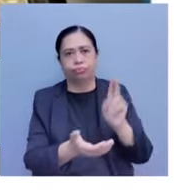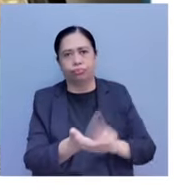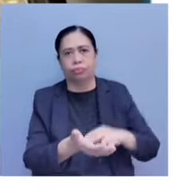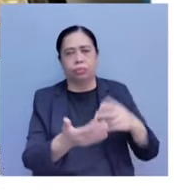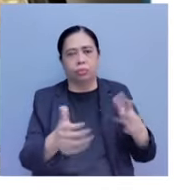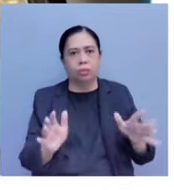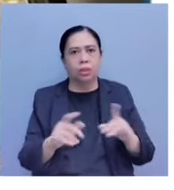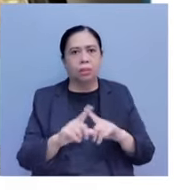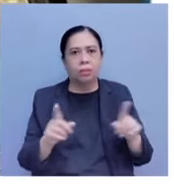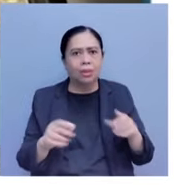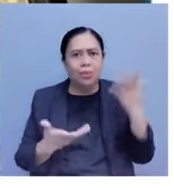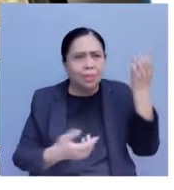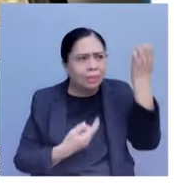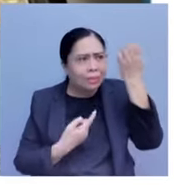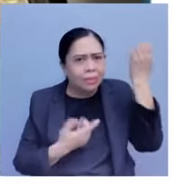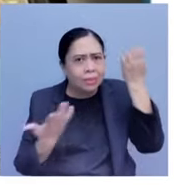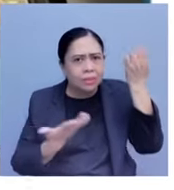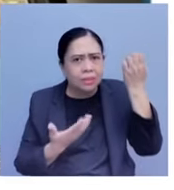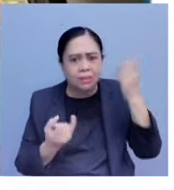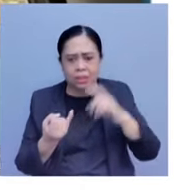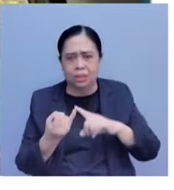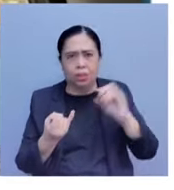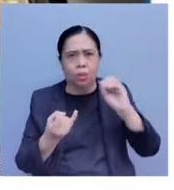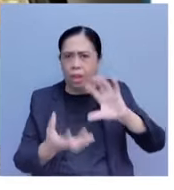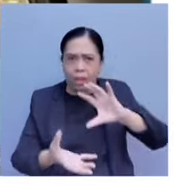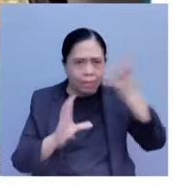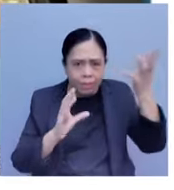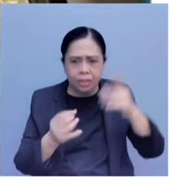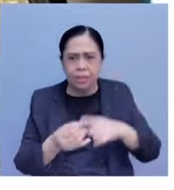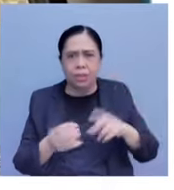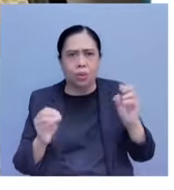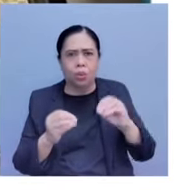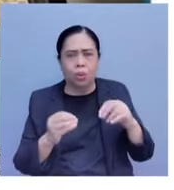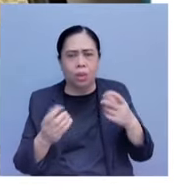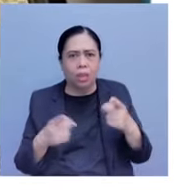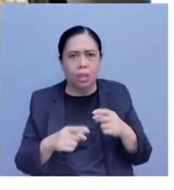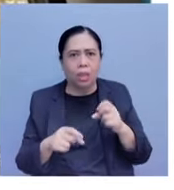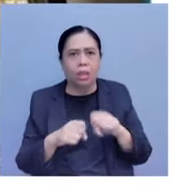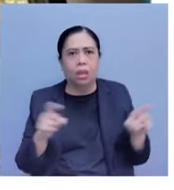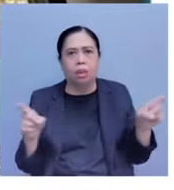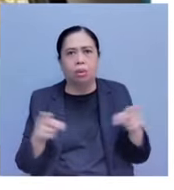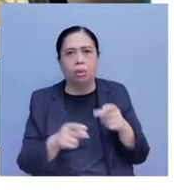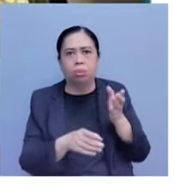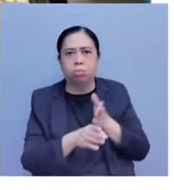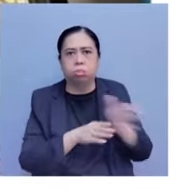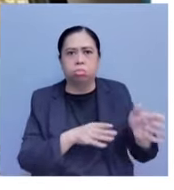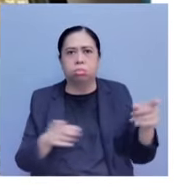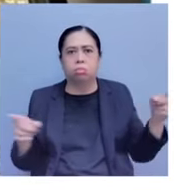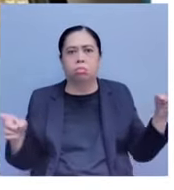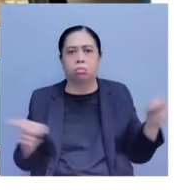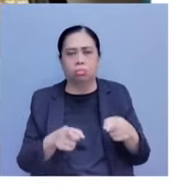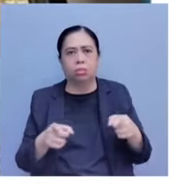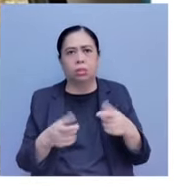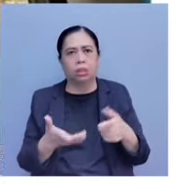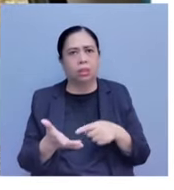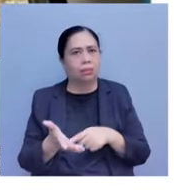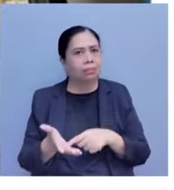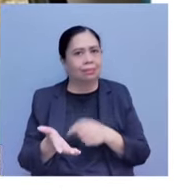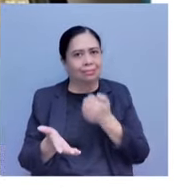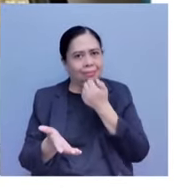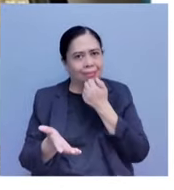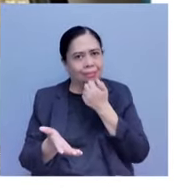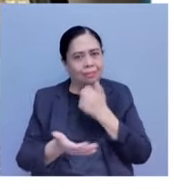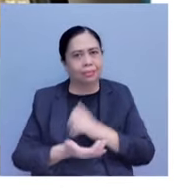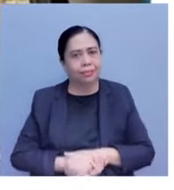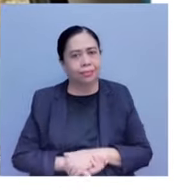but there was no emergency, there was no calamity, and therefore the short-circuiting of legislative process is unconstitutional.